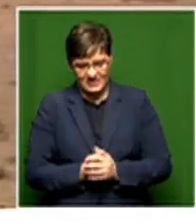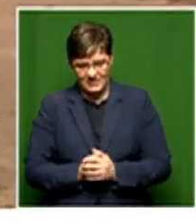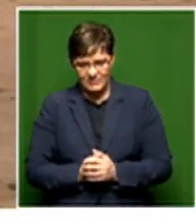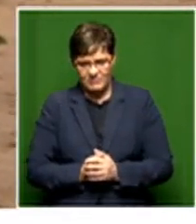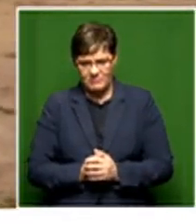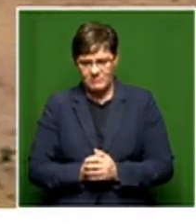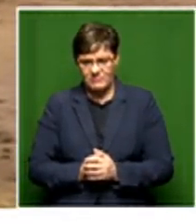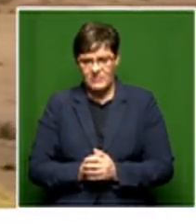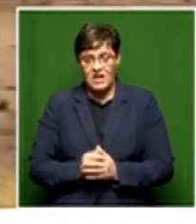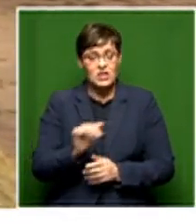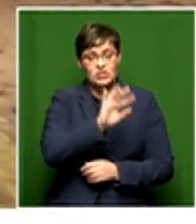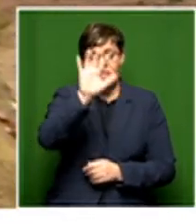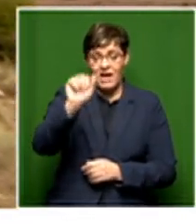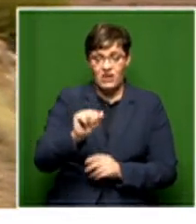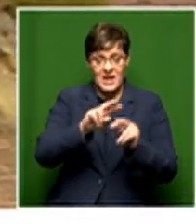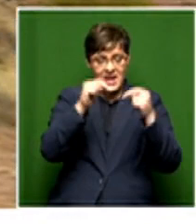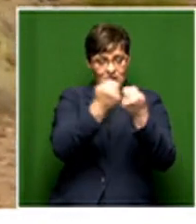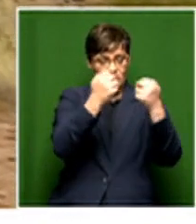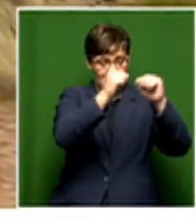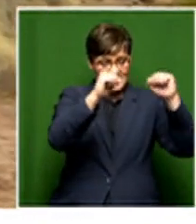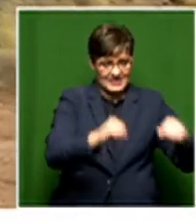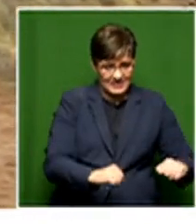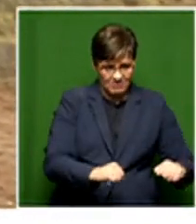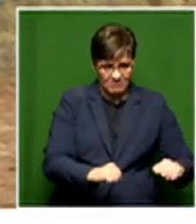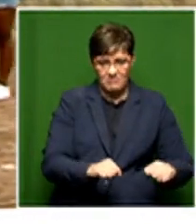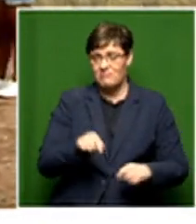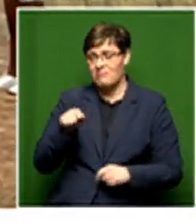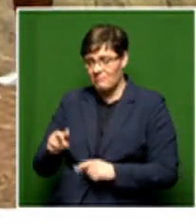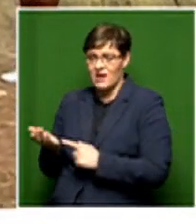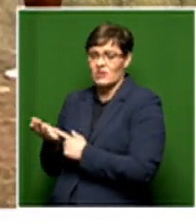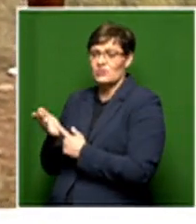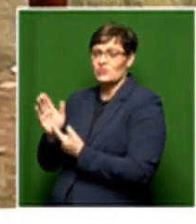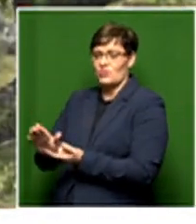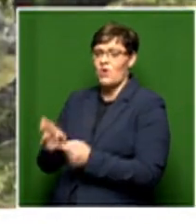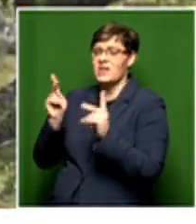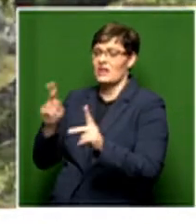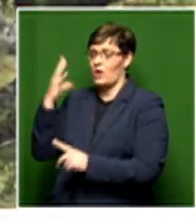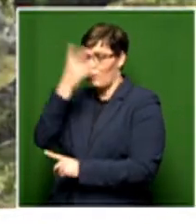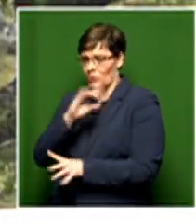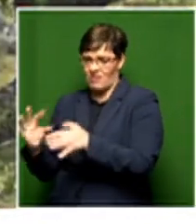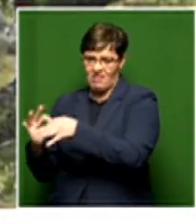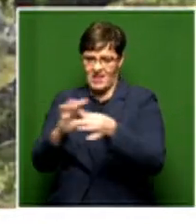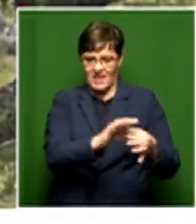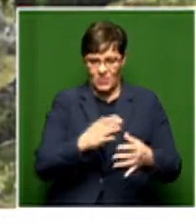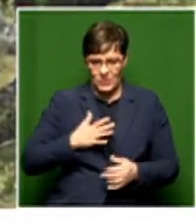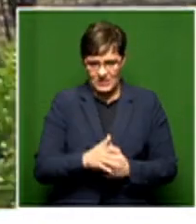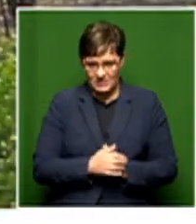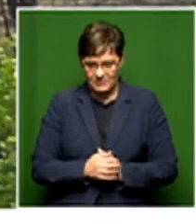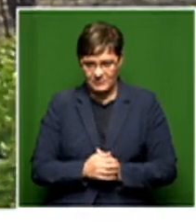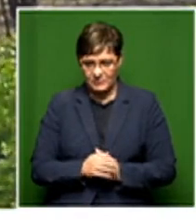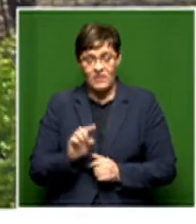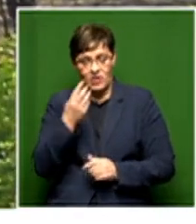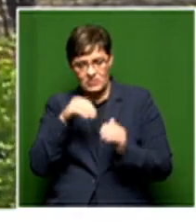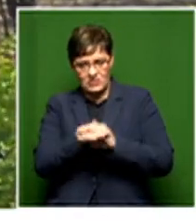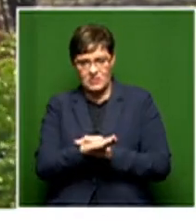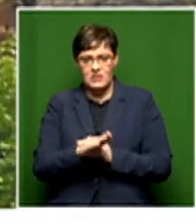was aimed at linking the South African National Park system while also showcasing South Africa's natural beauty. Our first stop was